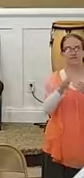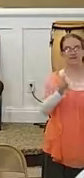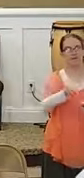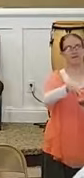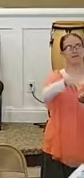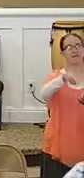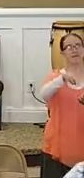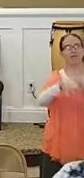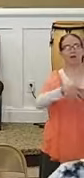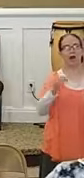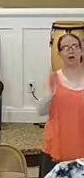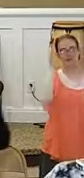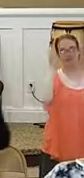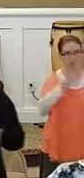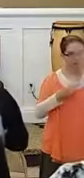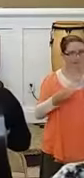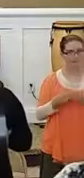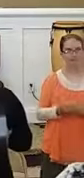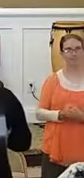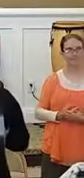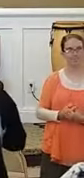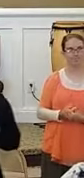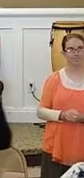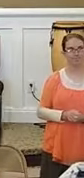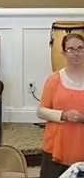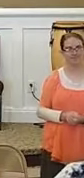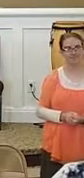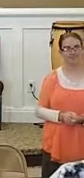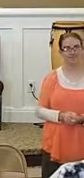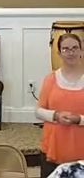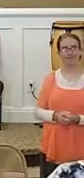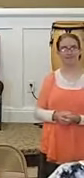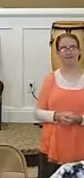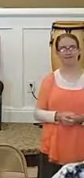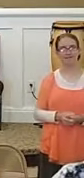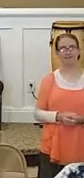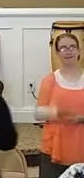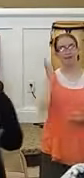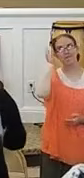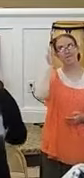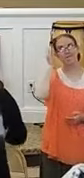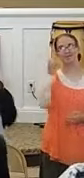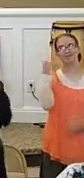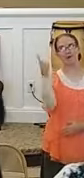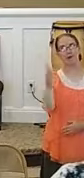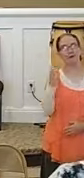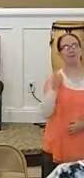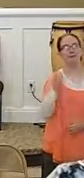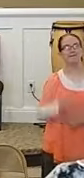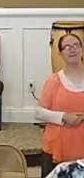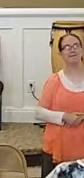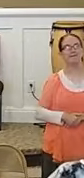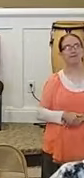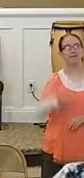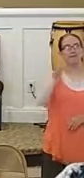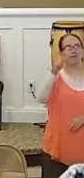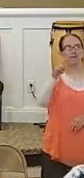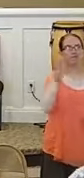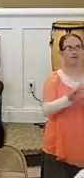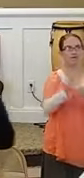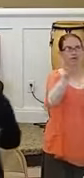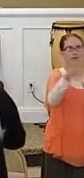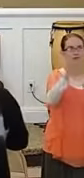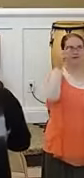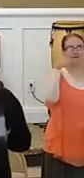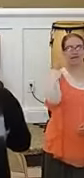up out of his situation. Hallelujah. Watch the sermon by itself. Amen. Then Peter, filled with the Holy